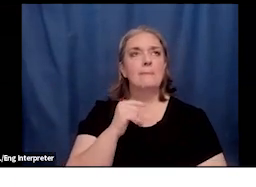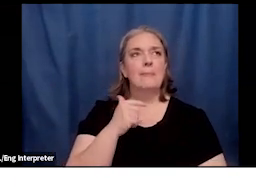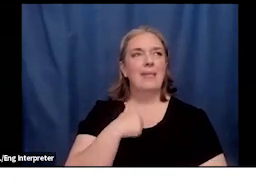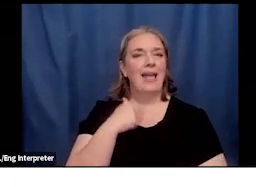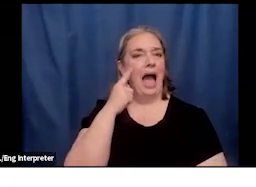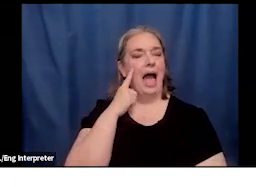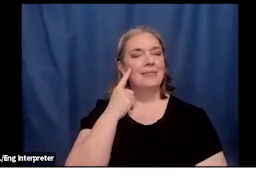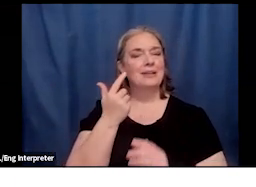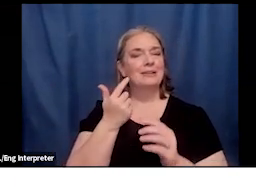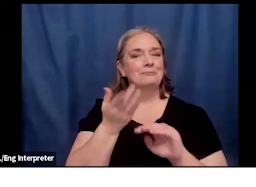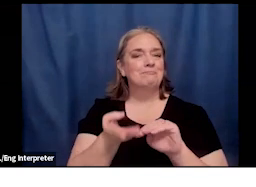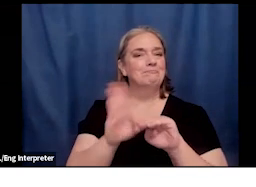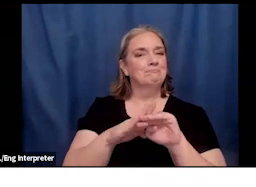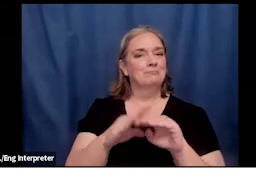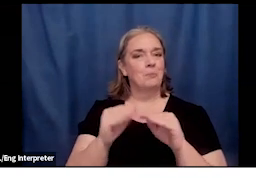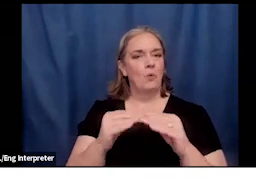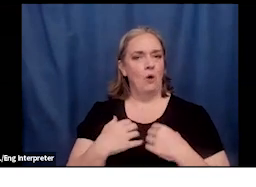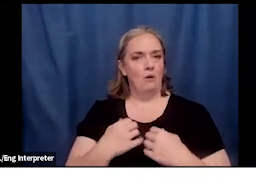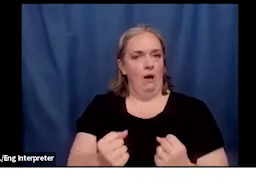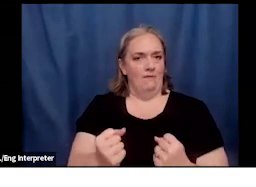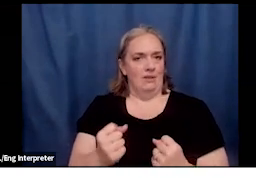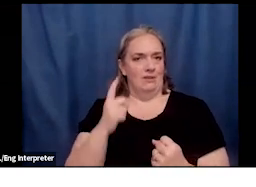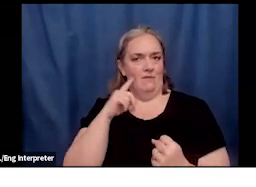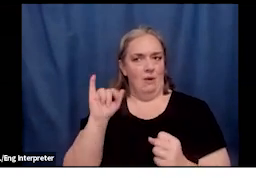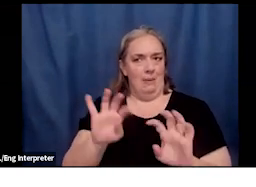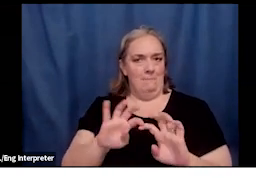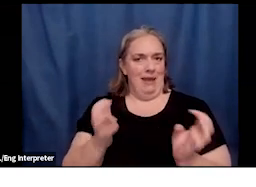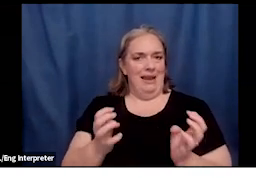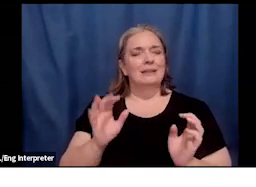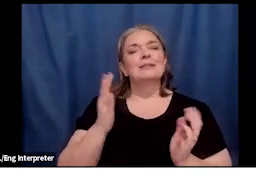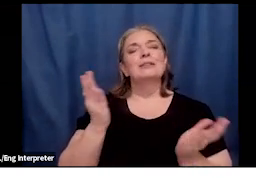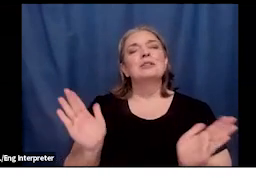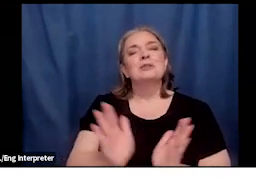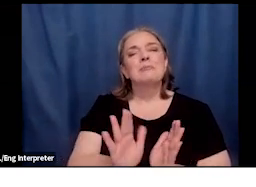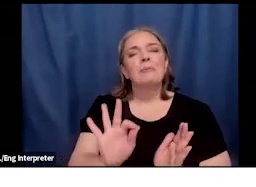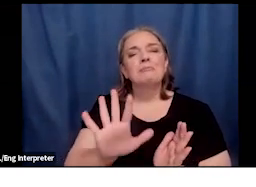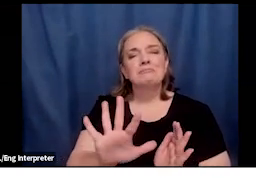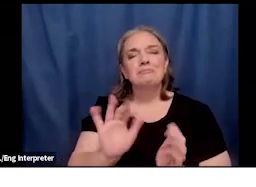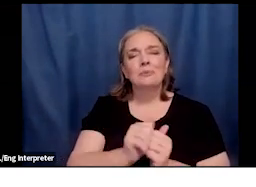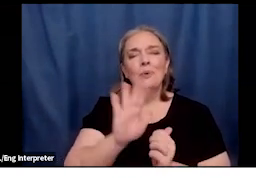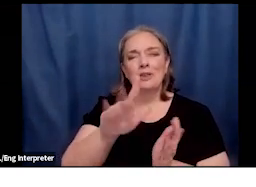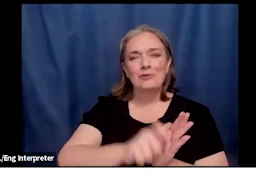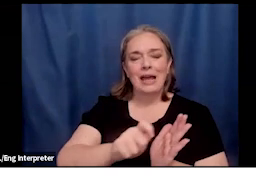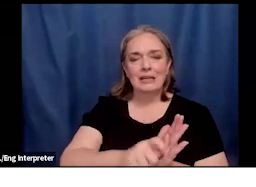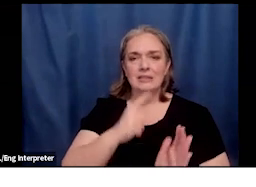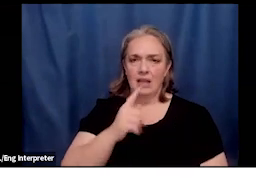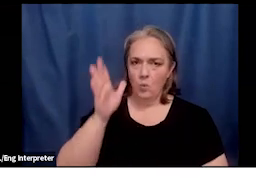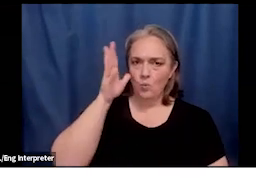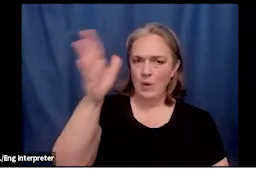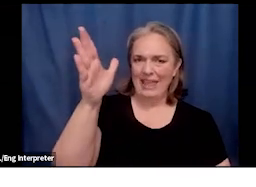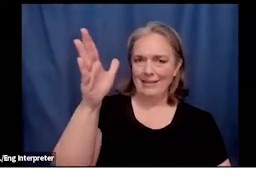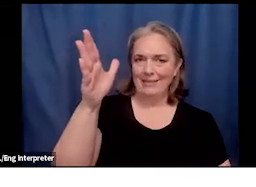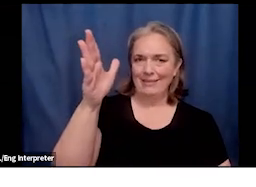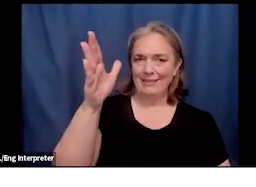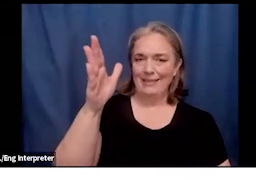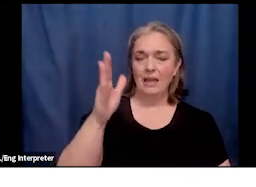build confidence for the review panel, just in a small way in your writing, is state what will be. Avoid words